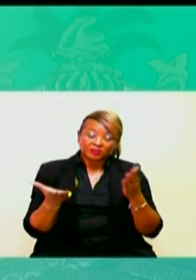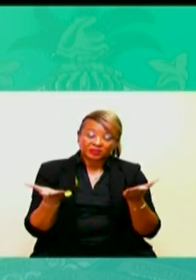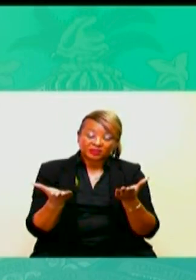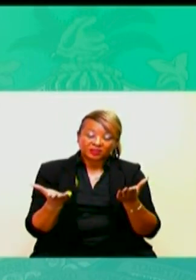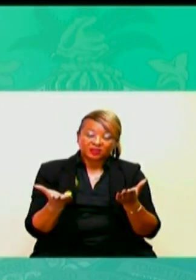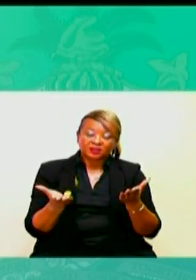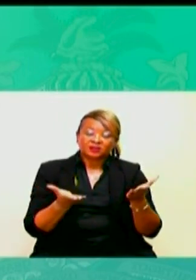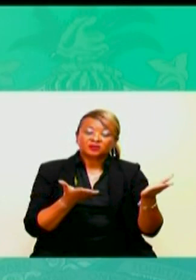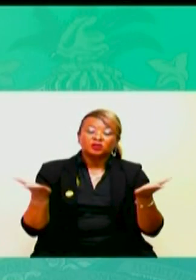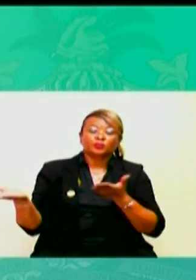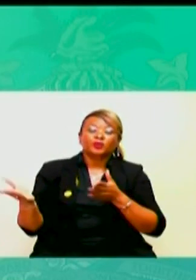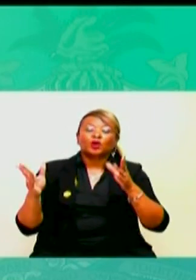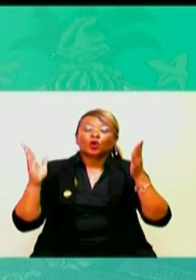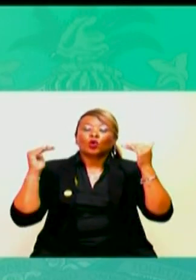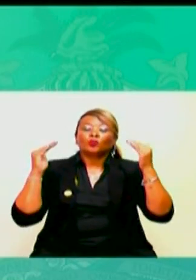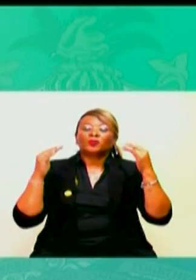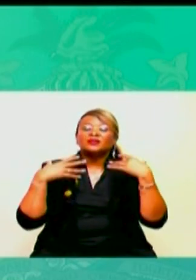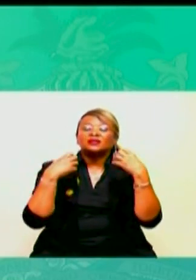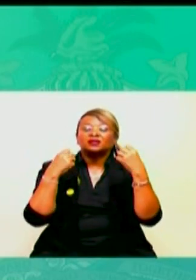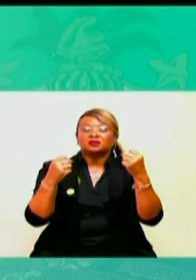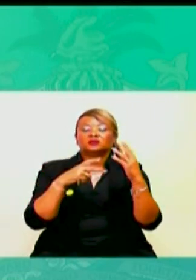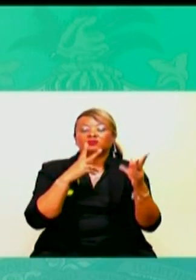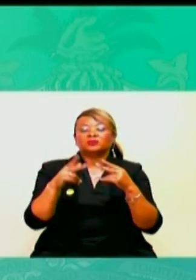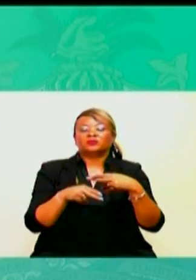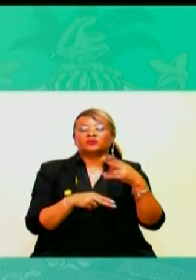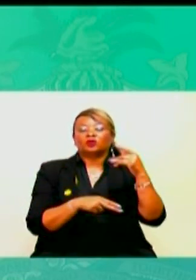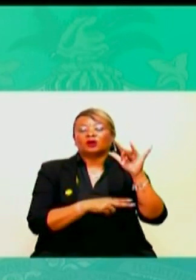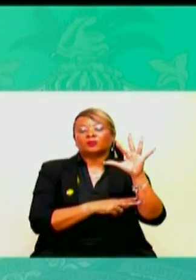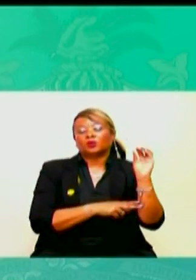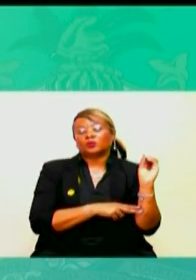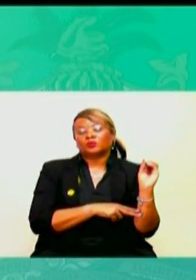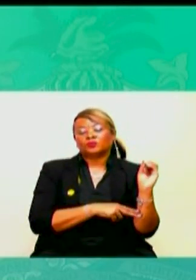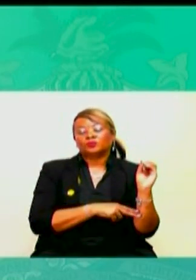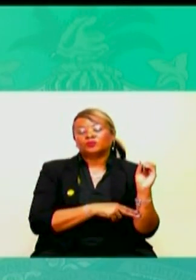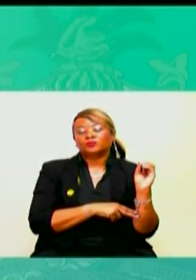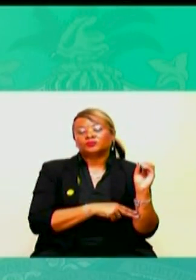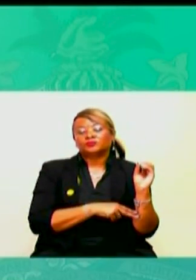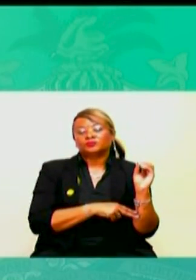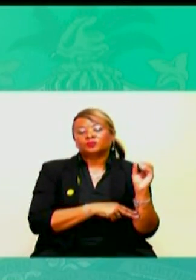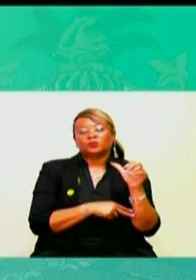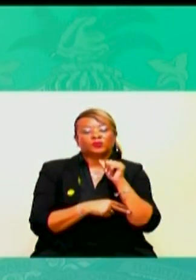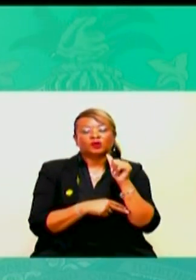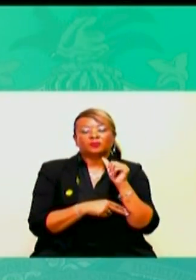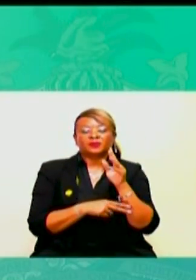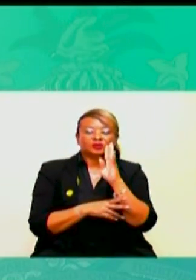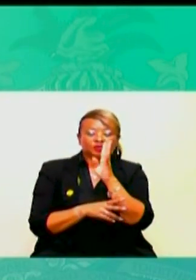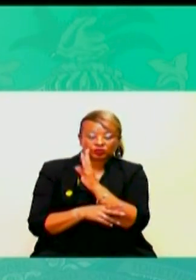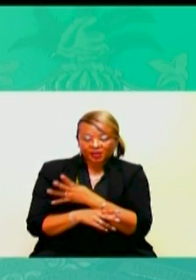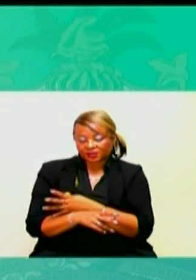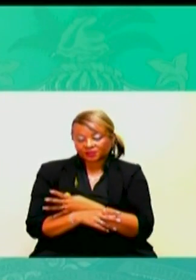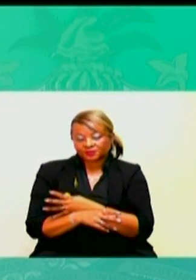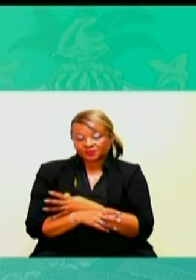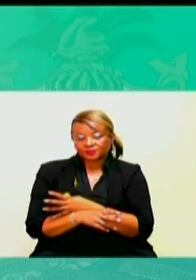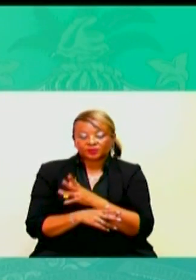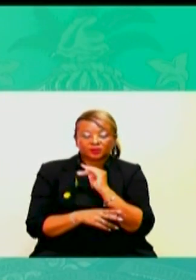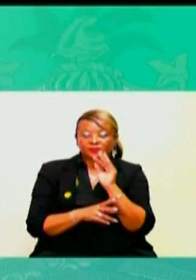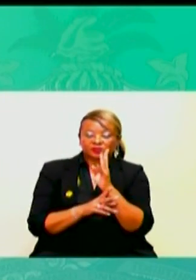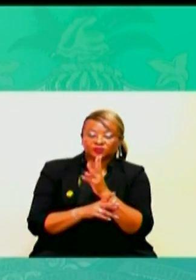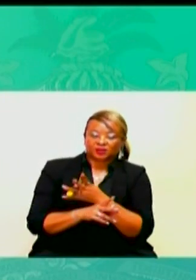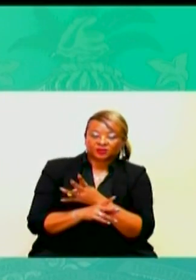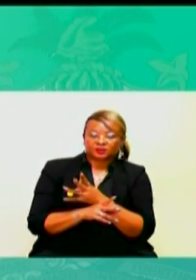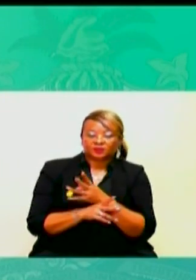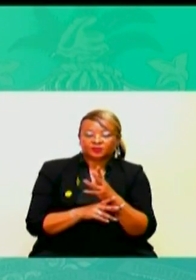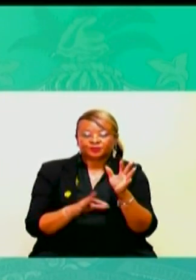to bring hope and healing to the people of North Abaco. We will not be distracted. I will not be distracted, and I will